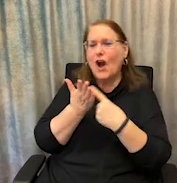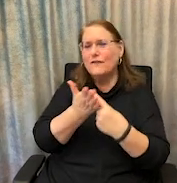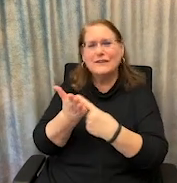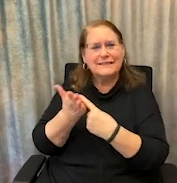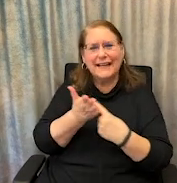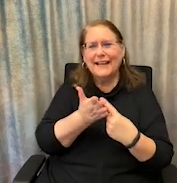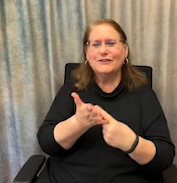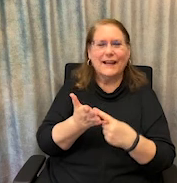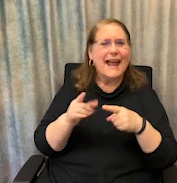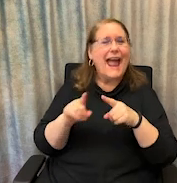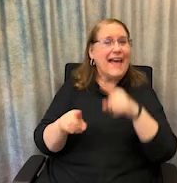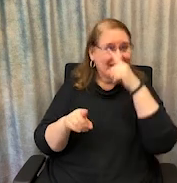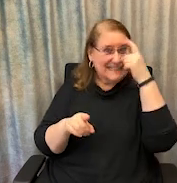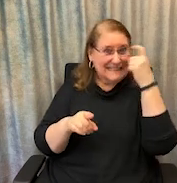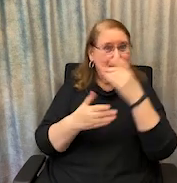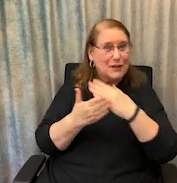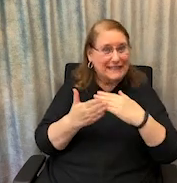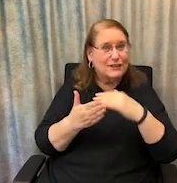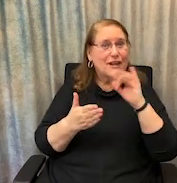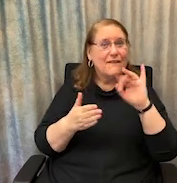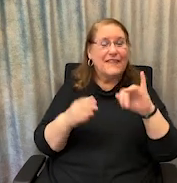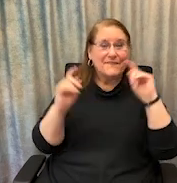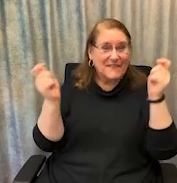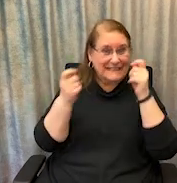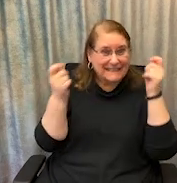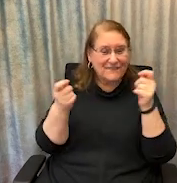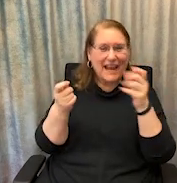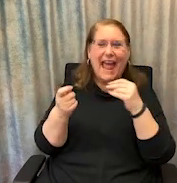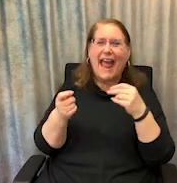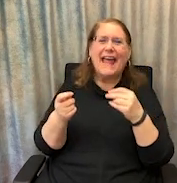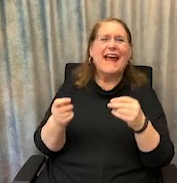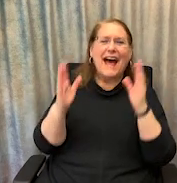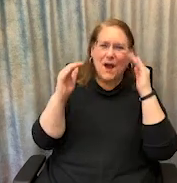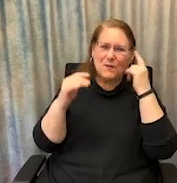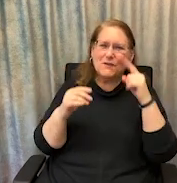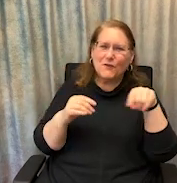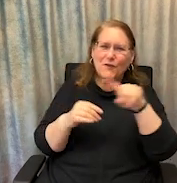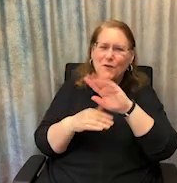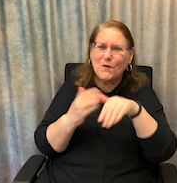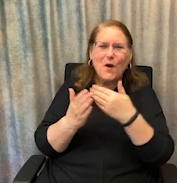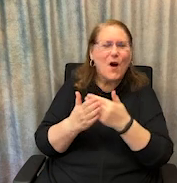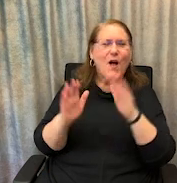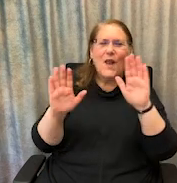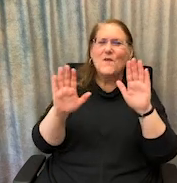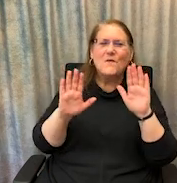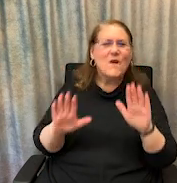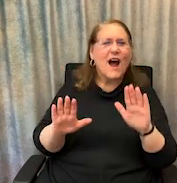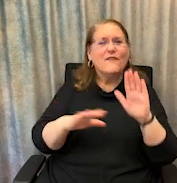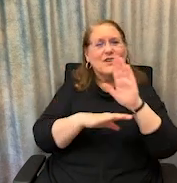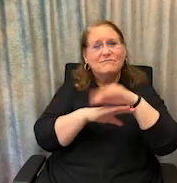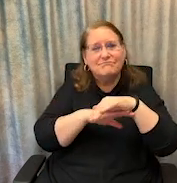conversation at this summer edition of the festival, and wish you all a really